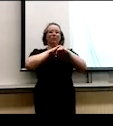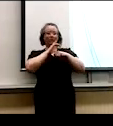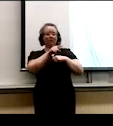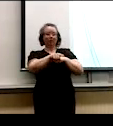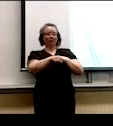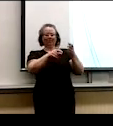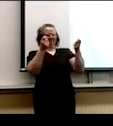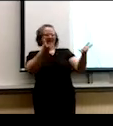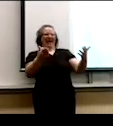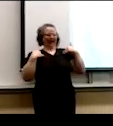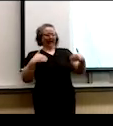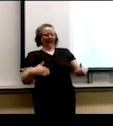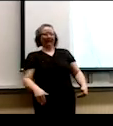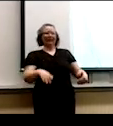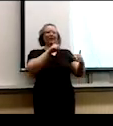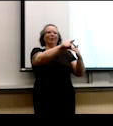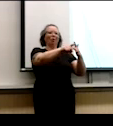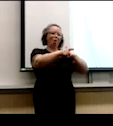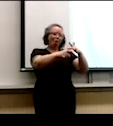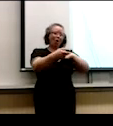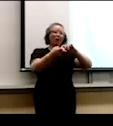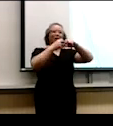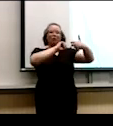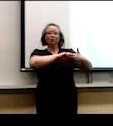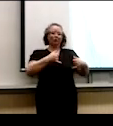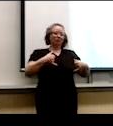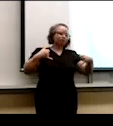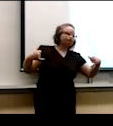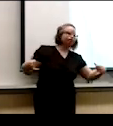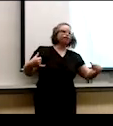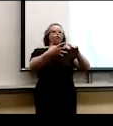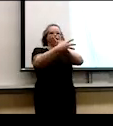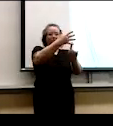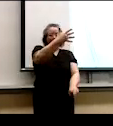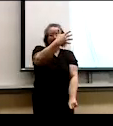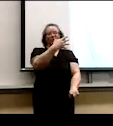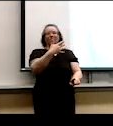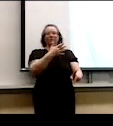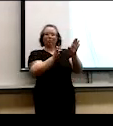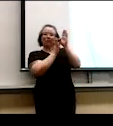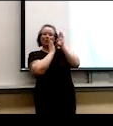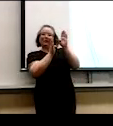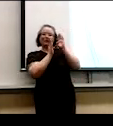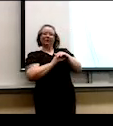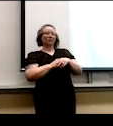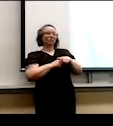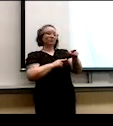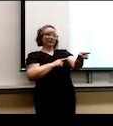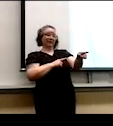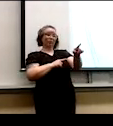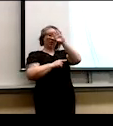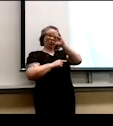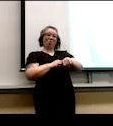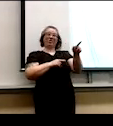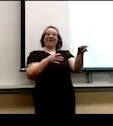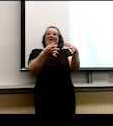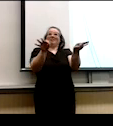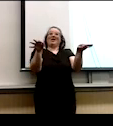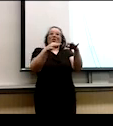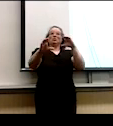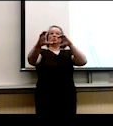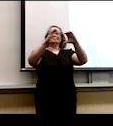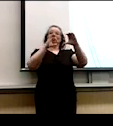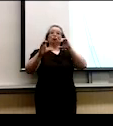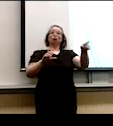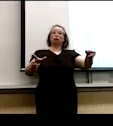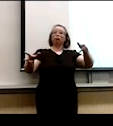communicative, because there's a big spectrum of people with Down syndrome are very good at receptive language. As a